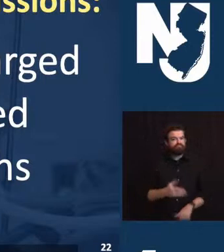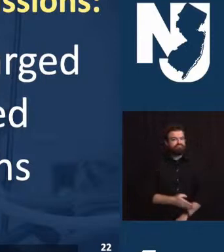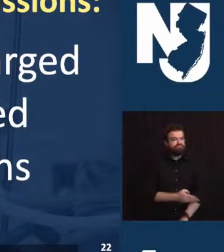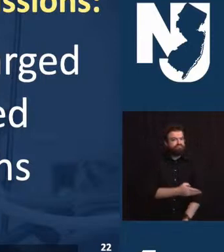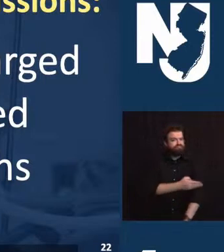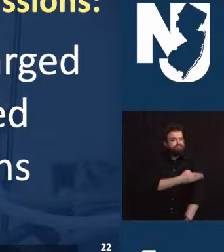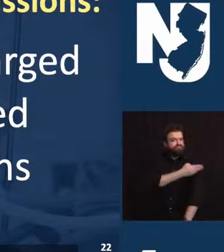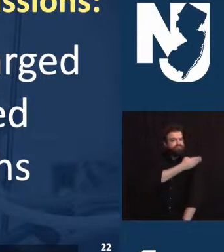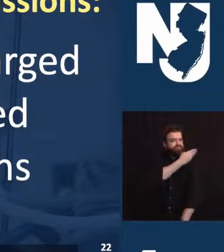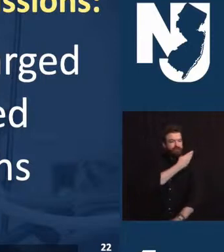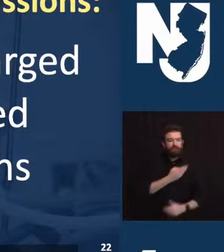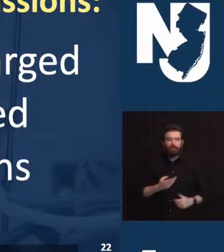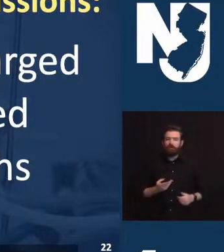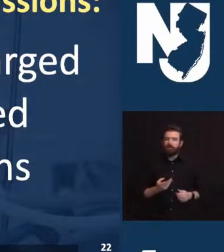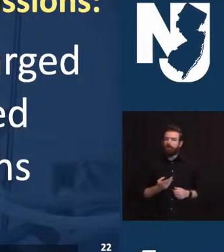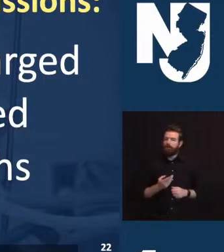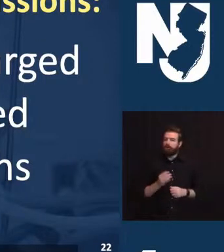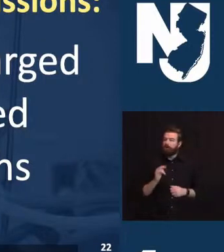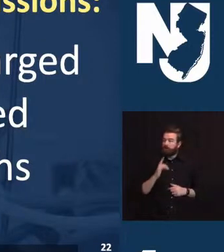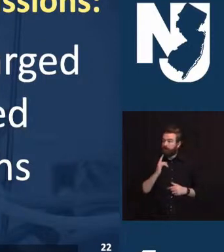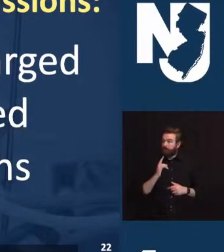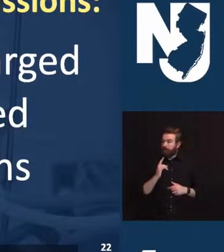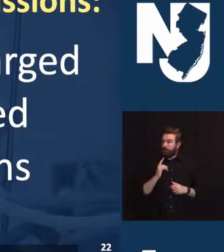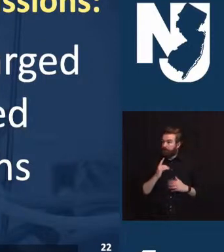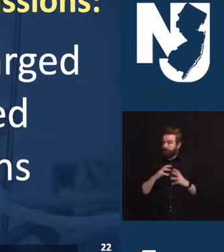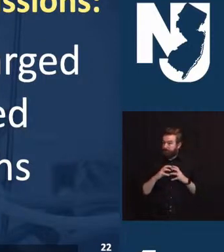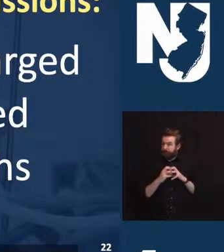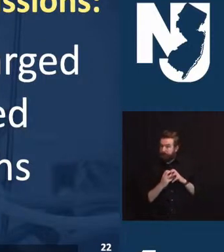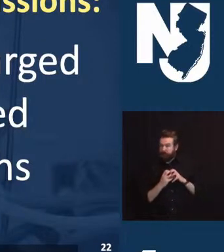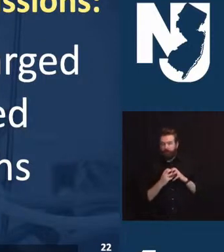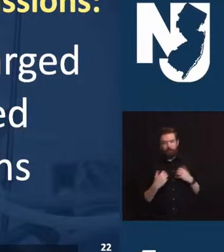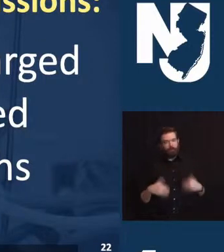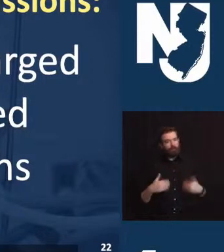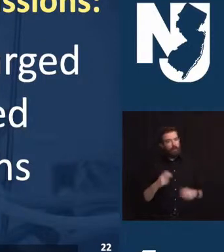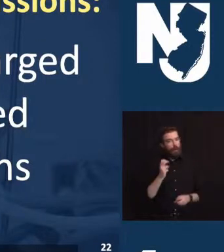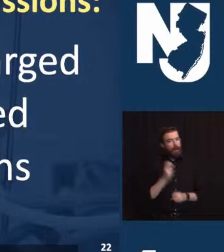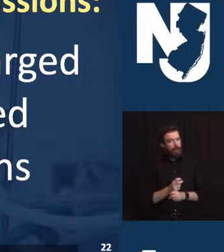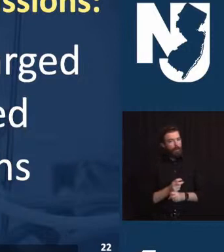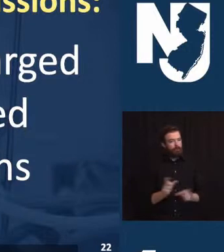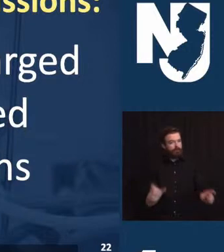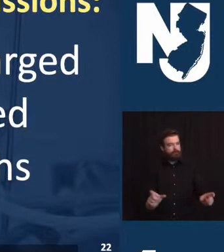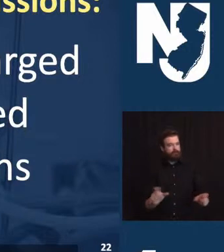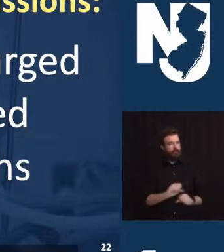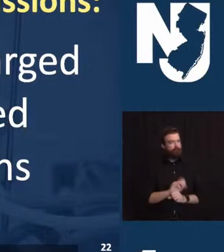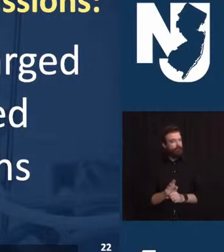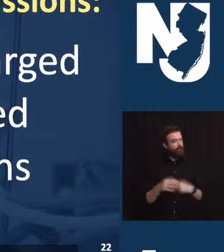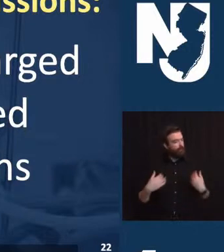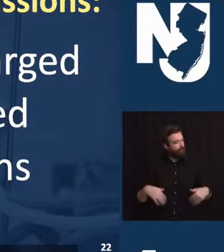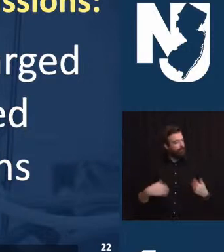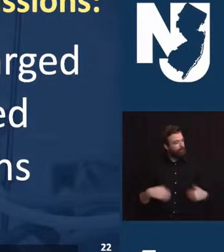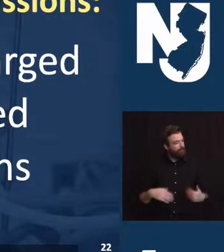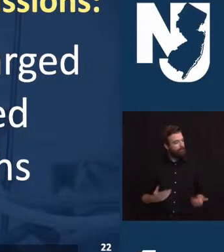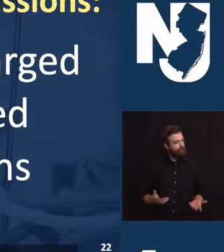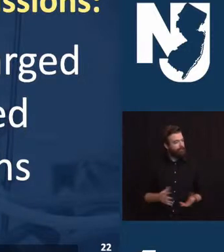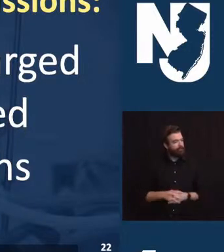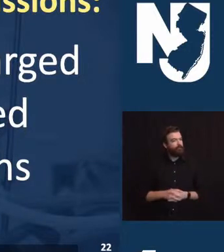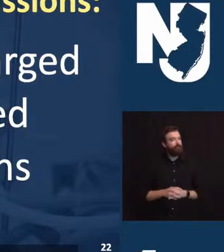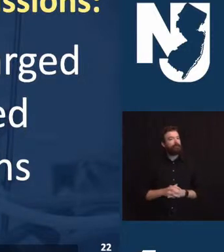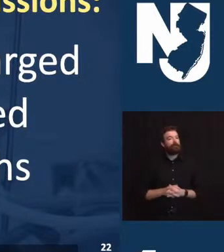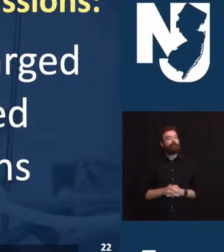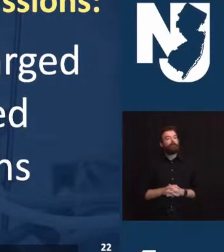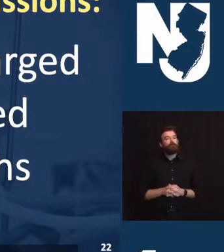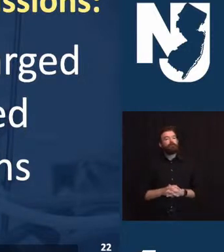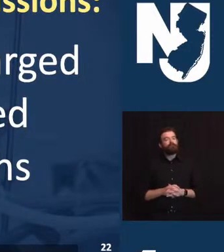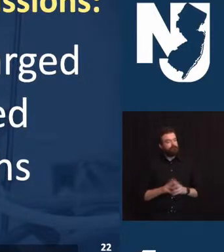But look how far we've come. We still have more to do. We have to keep doing it together, all